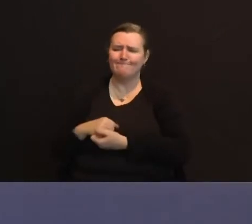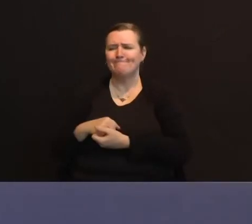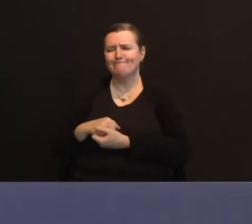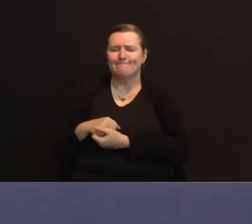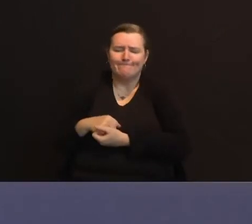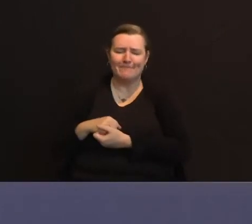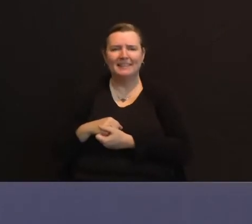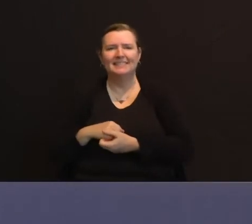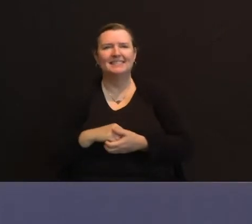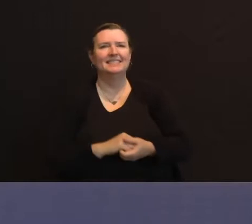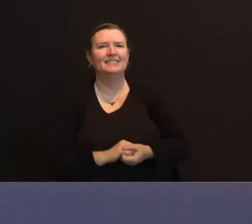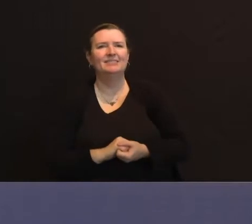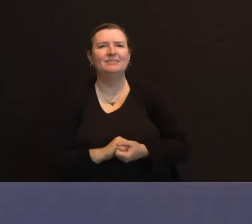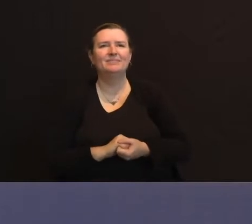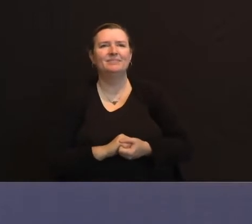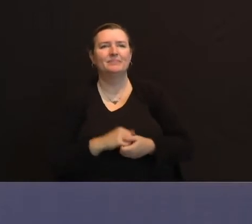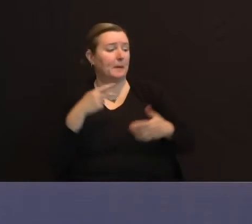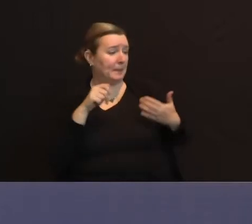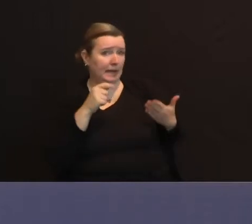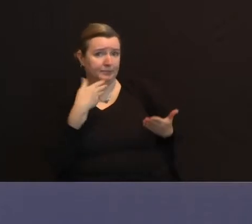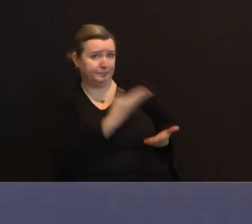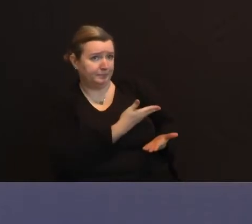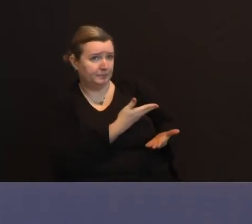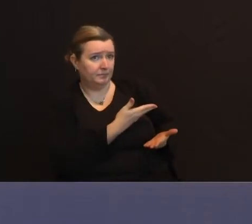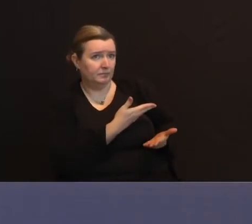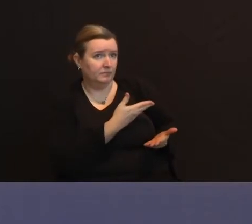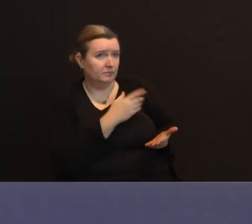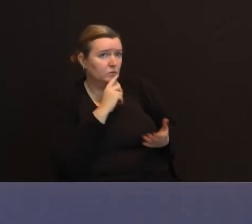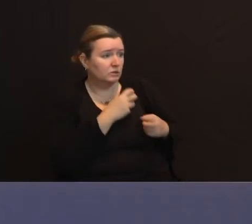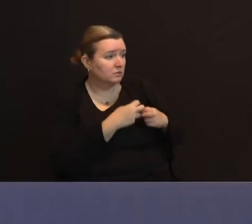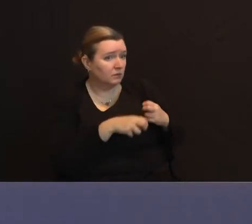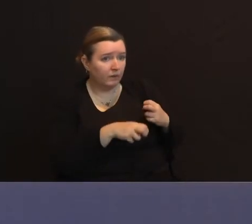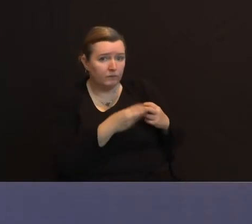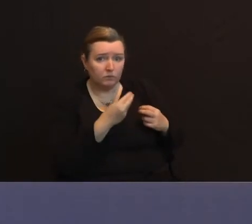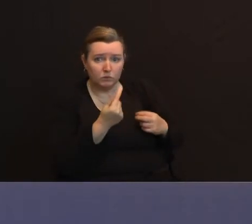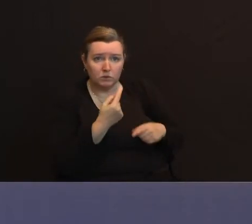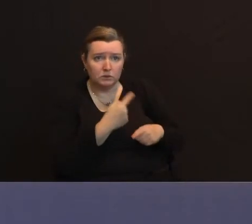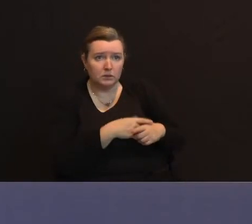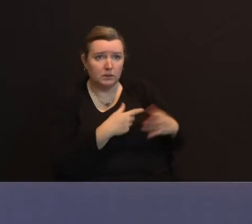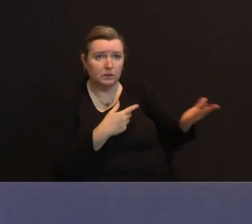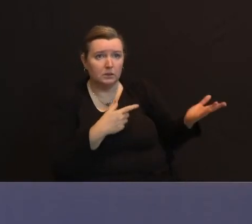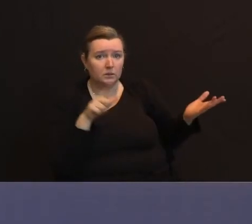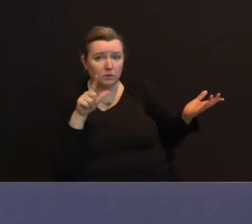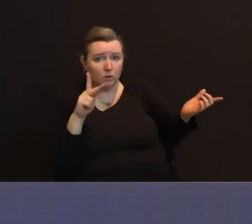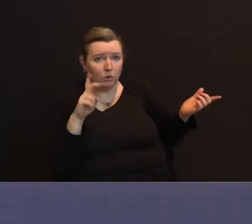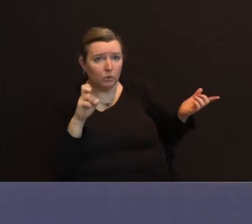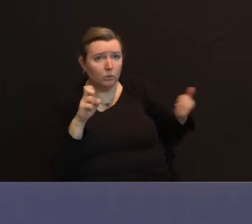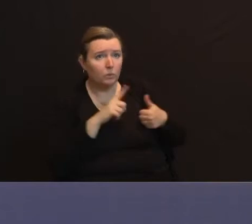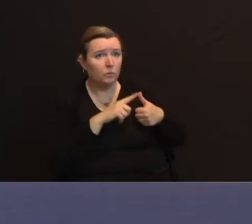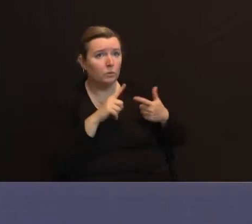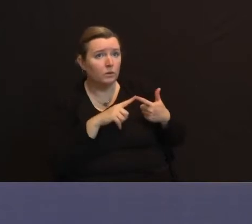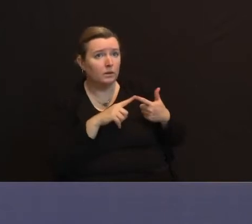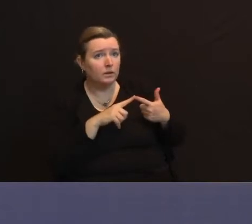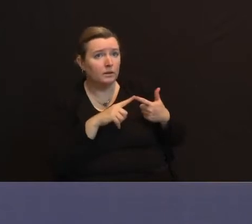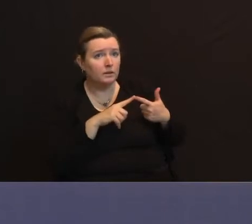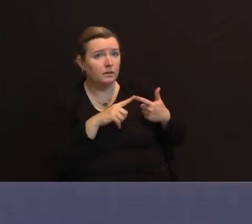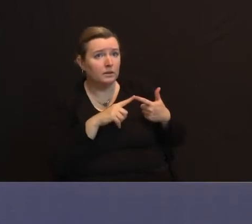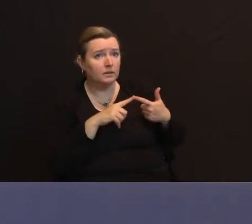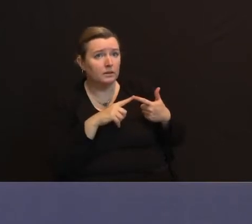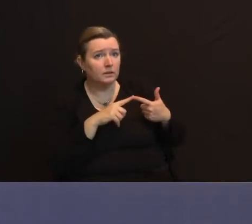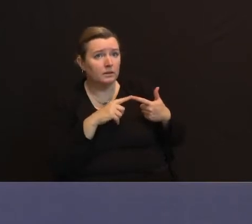tough few days for the state police family, obviously, for Blessed Luke's loss of life and his family, and would love